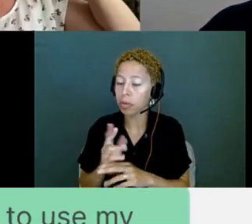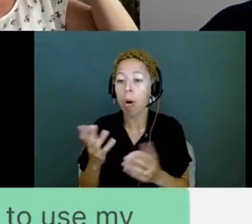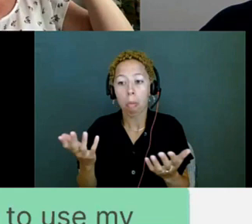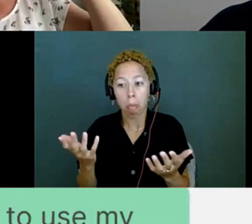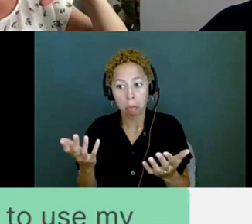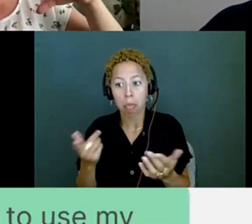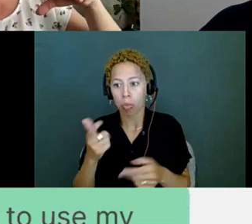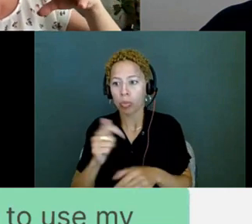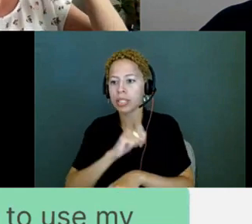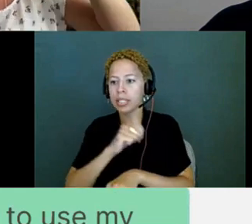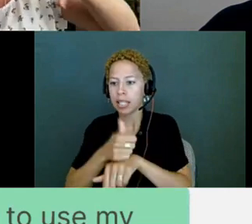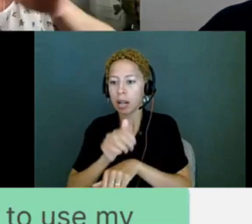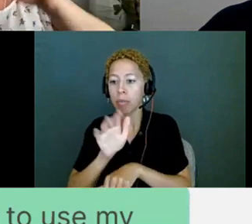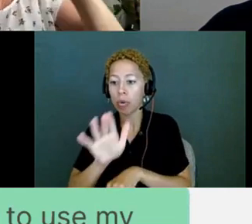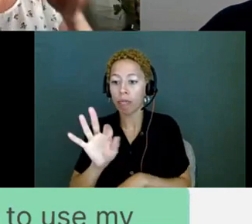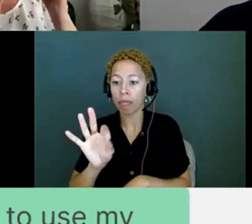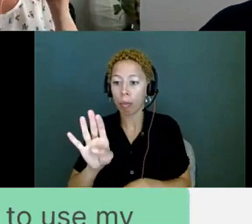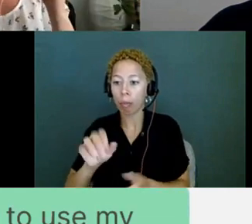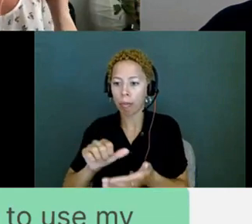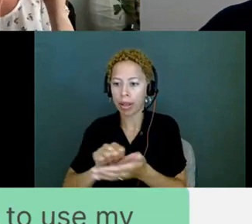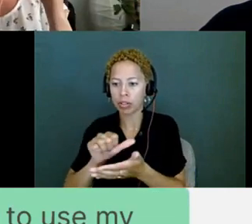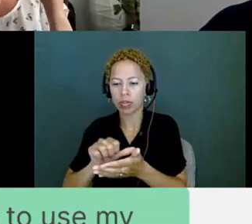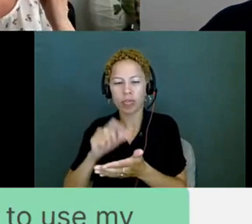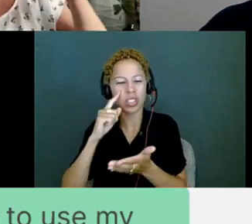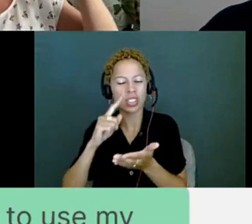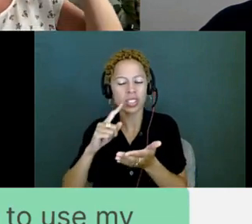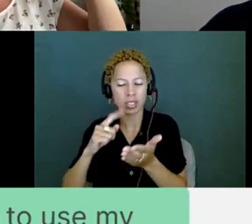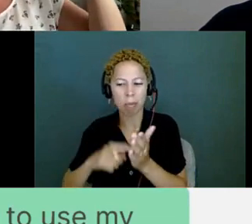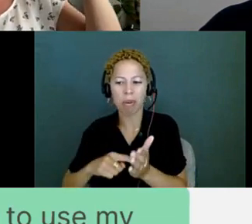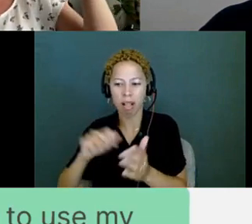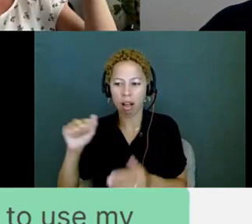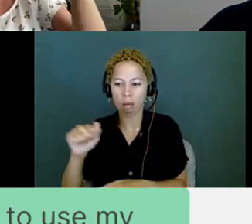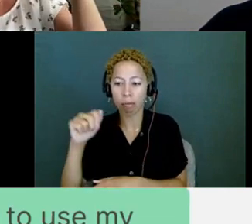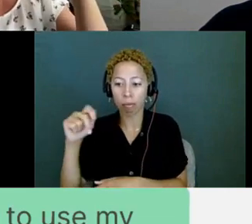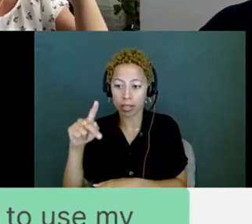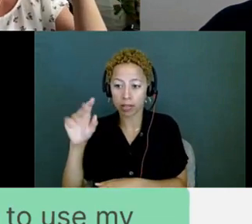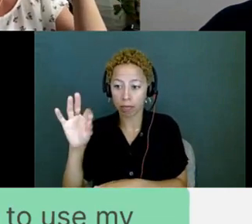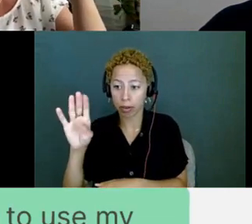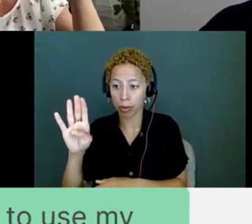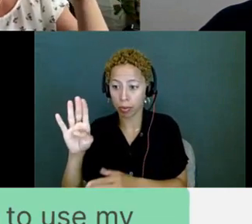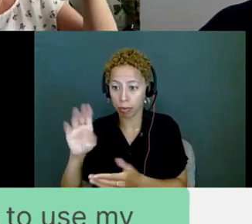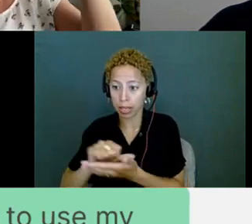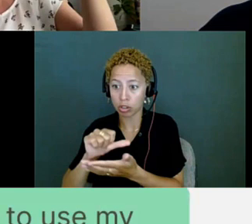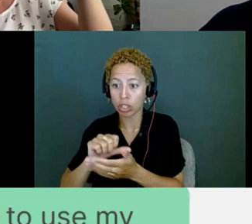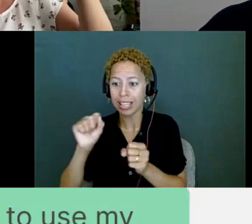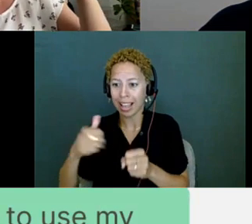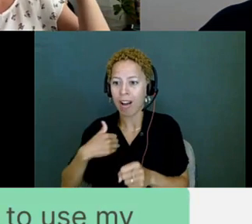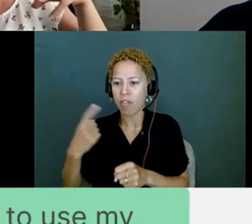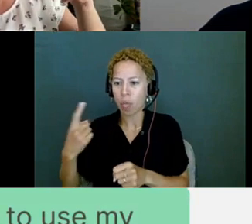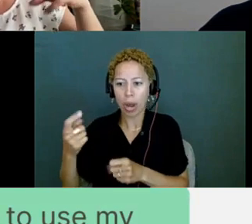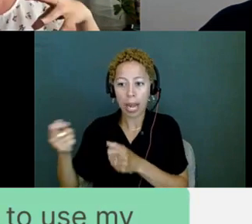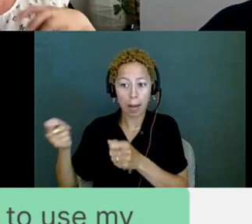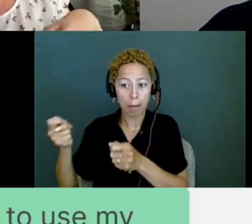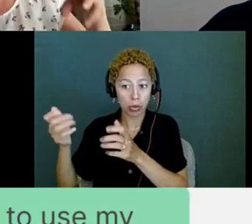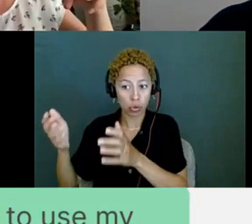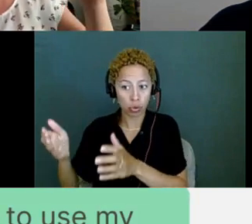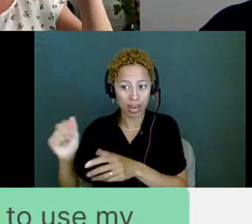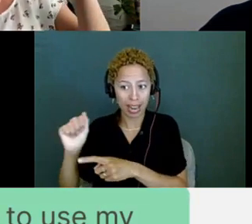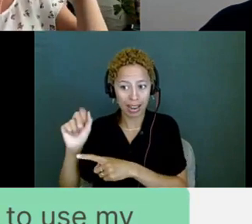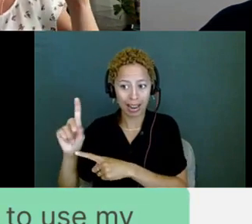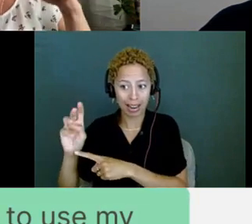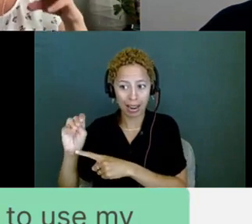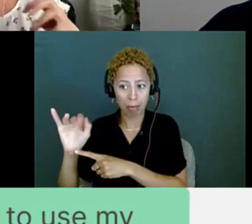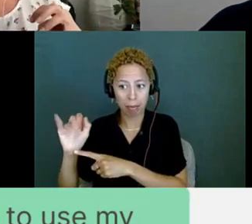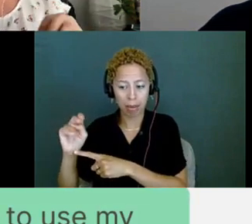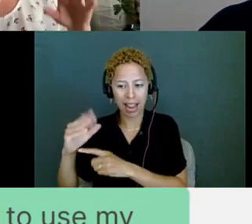when you select your Facebook page, for example, Alpha Plus Facebook page, you could have one administrator, and then you can add other staff members,